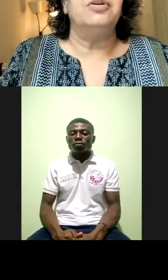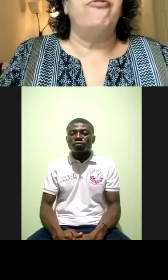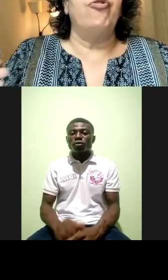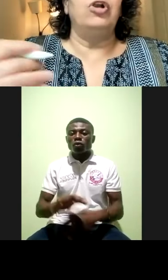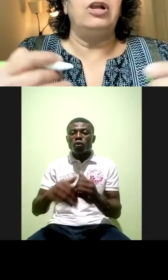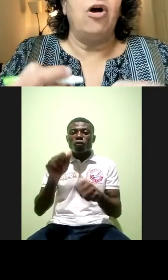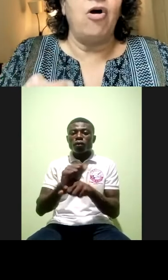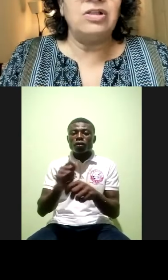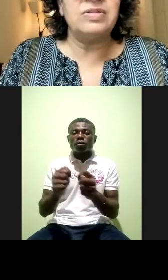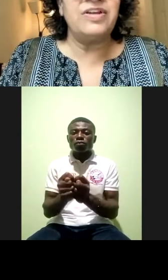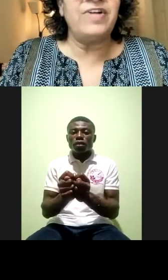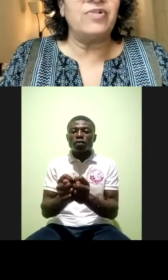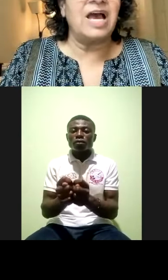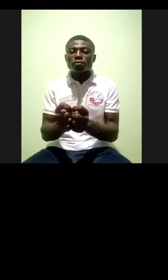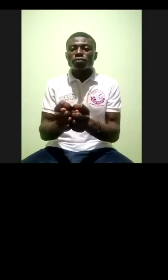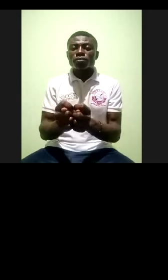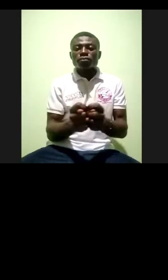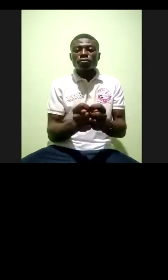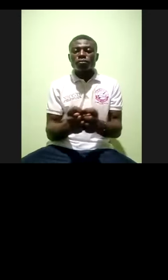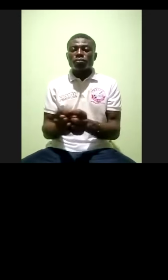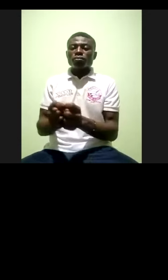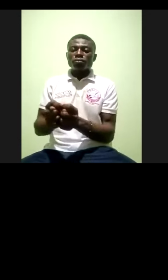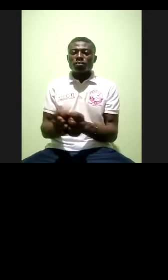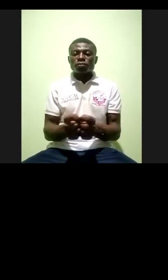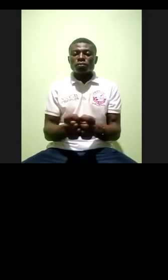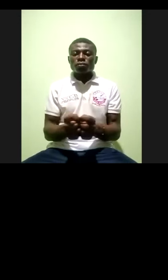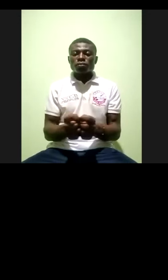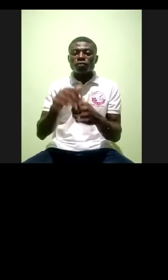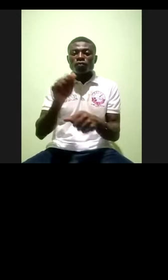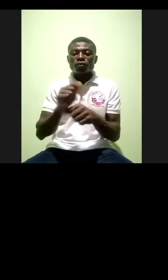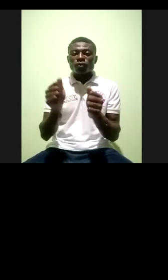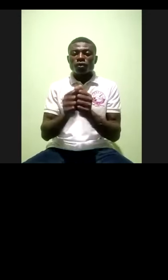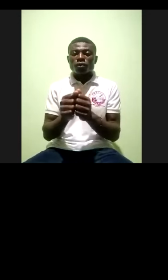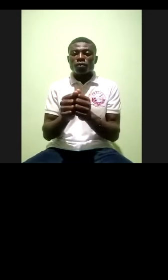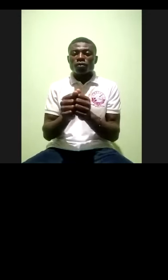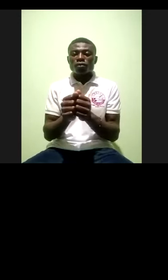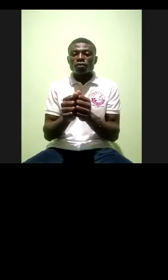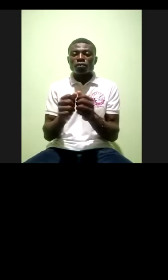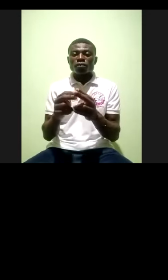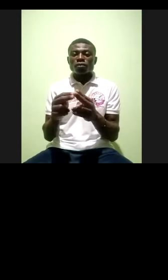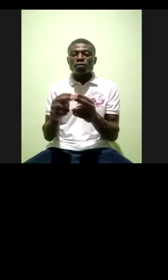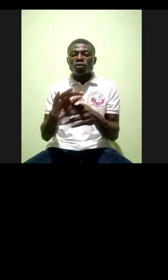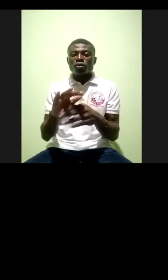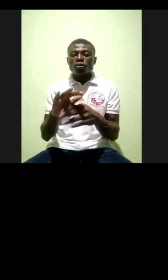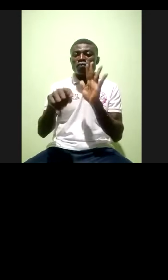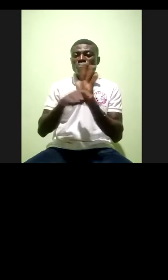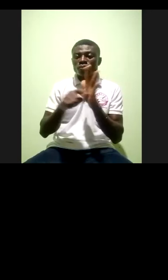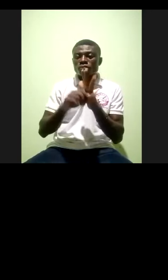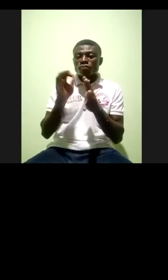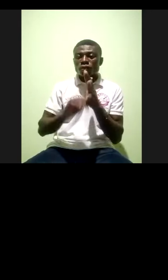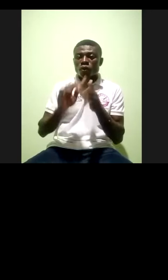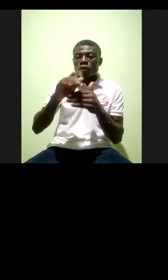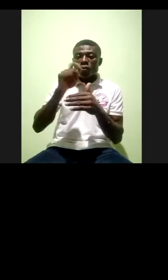complete, full, all those different vocabularies are related to addition. Then subtraction, take away,